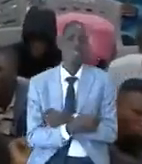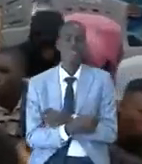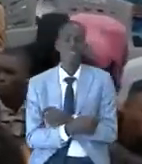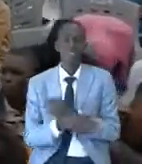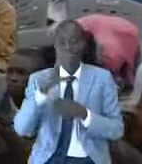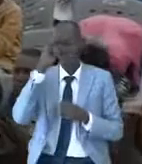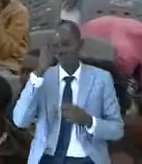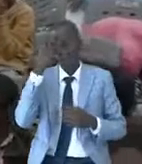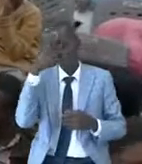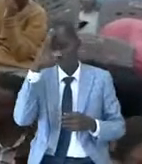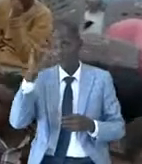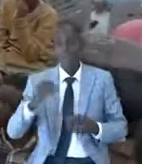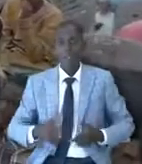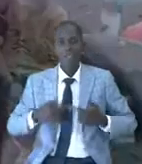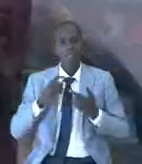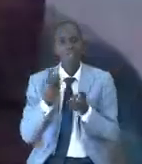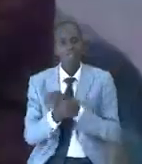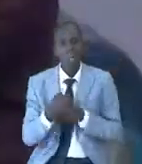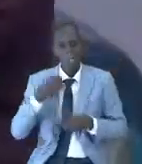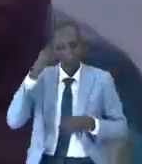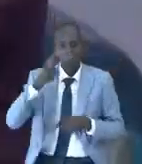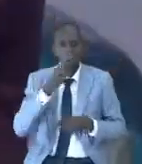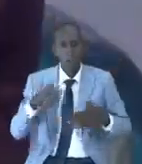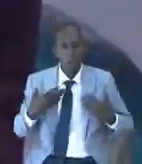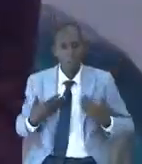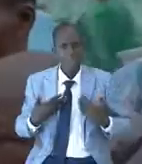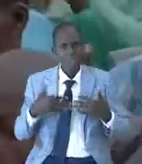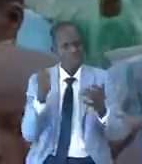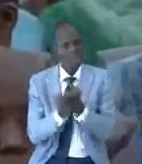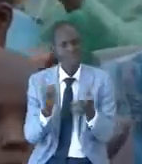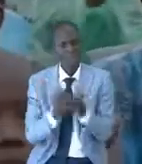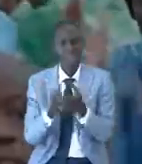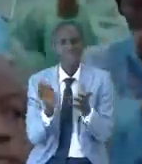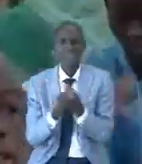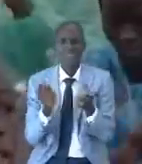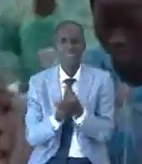Transformed. I thought you really do clapping.